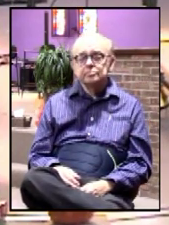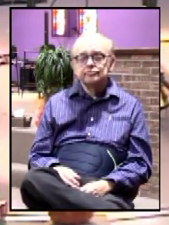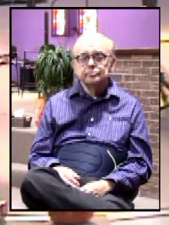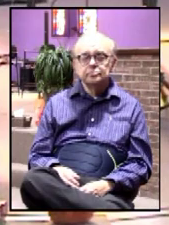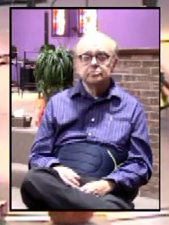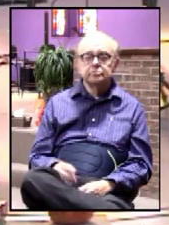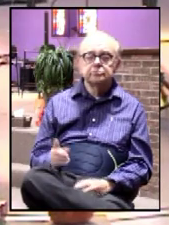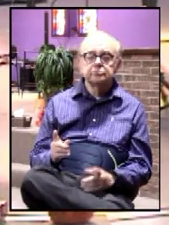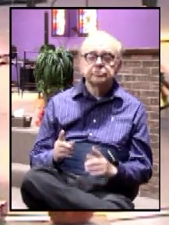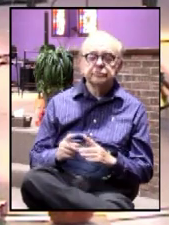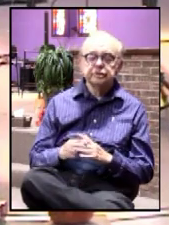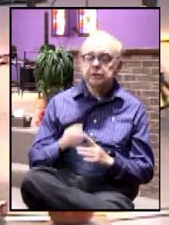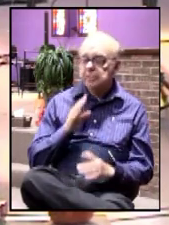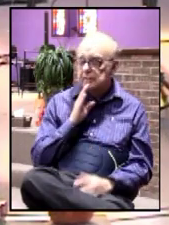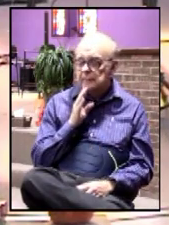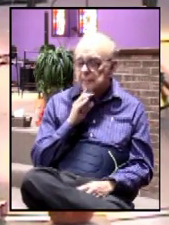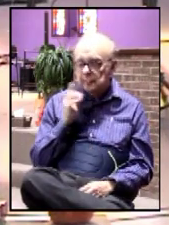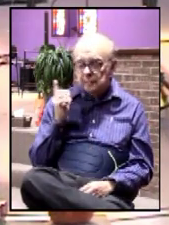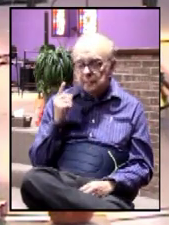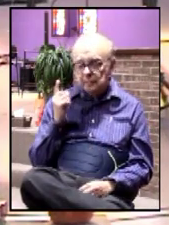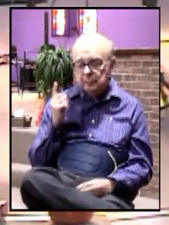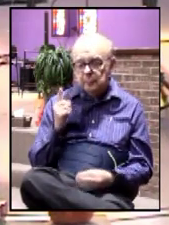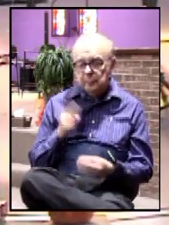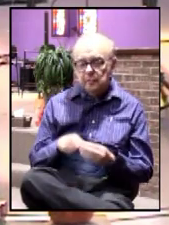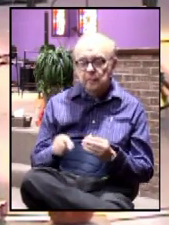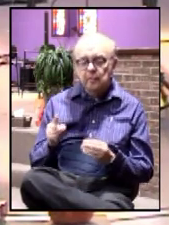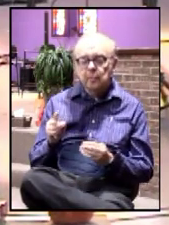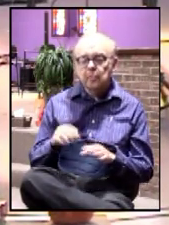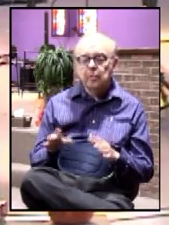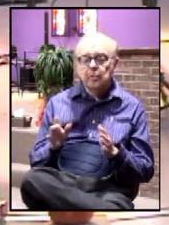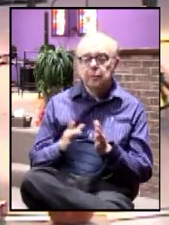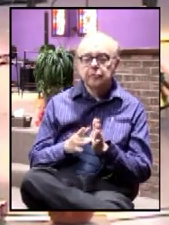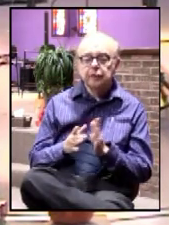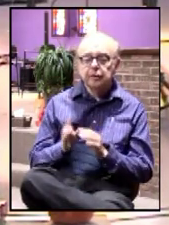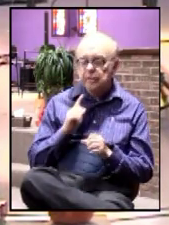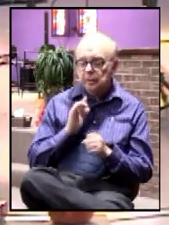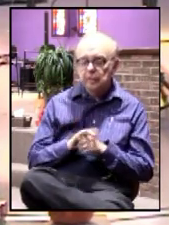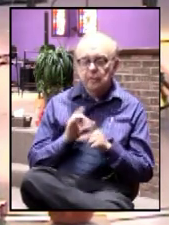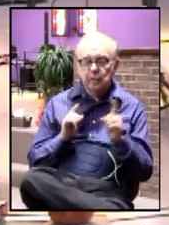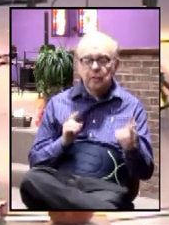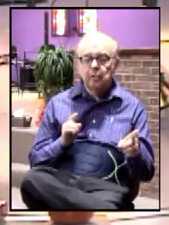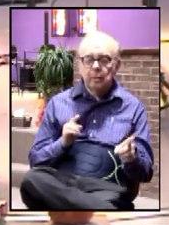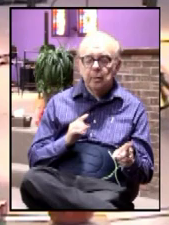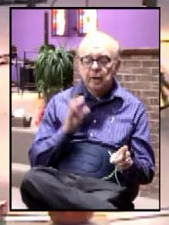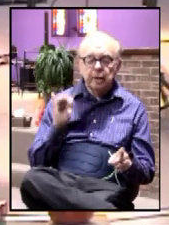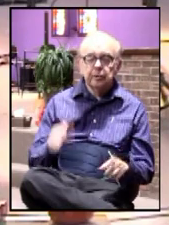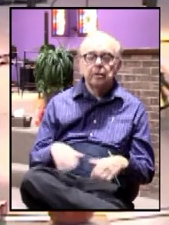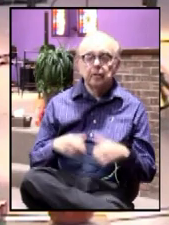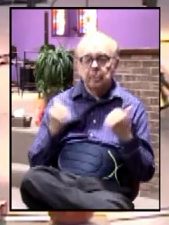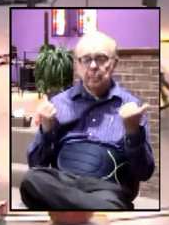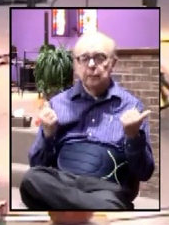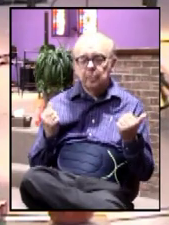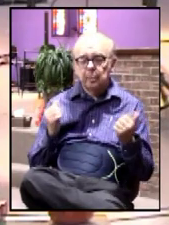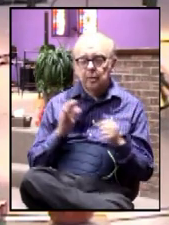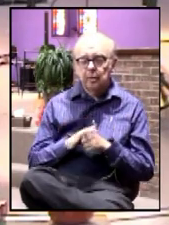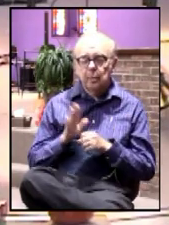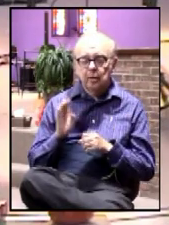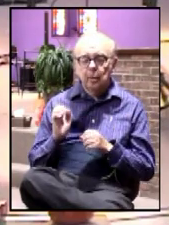Yeah. When you start talking, thinking about what did he promise you? He promised you eternal life. He promised to be with